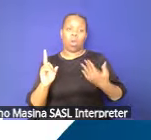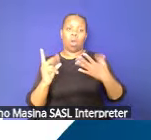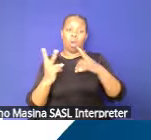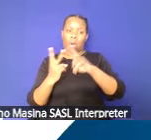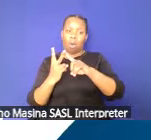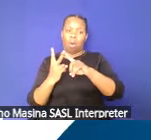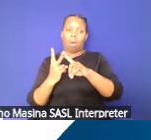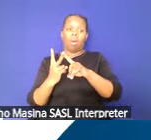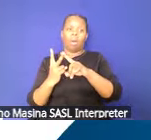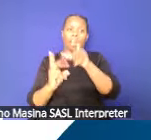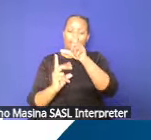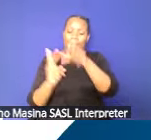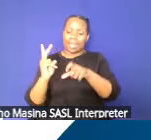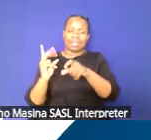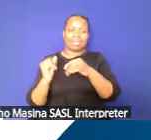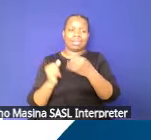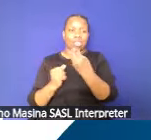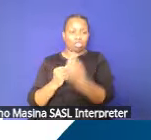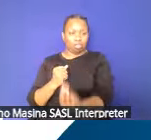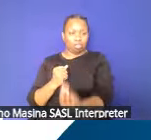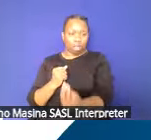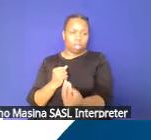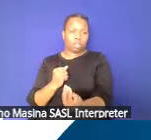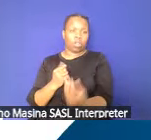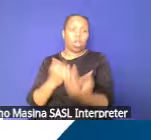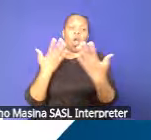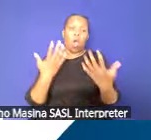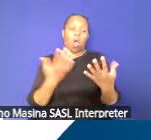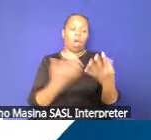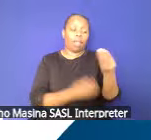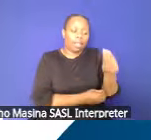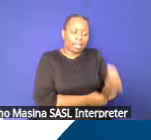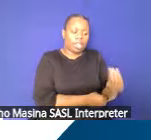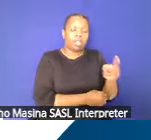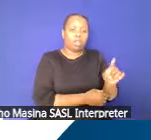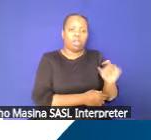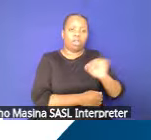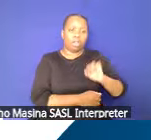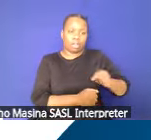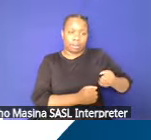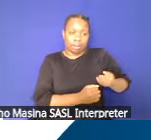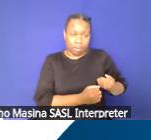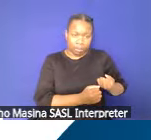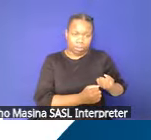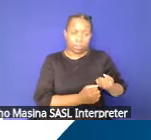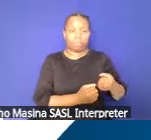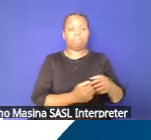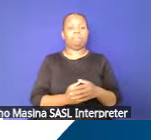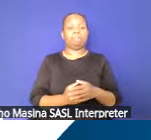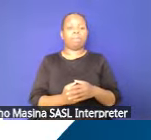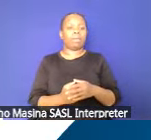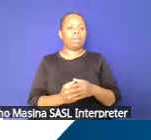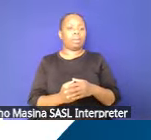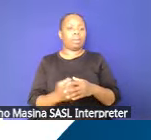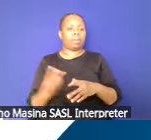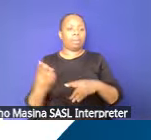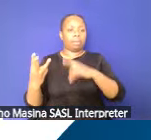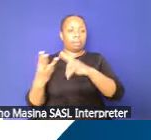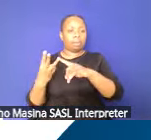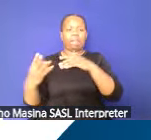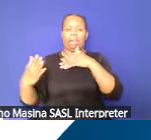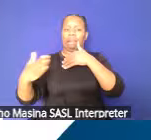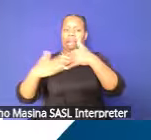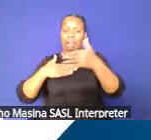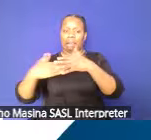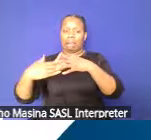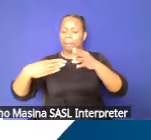child, and the child of the spouse. Any member of the person's